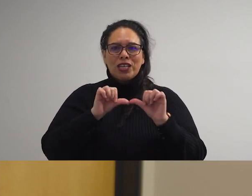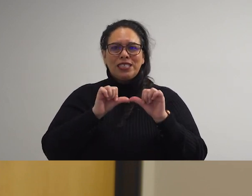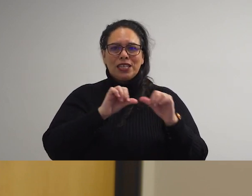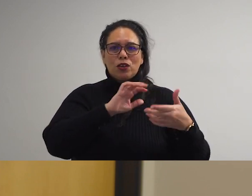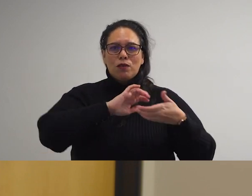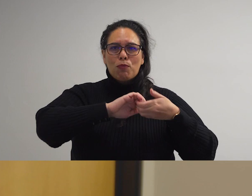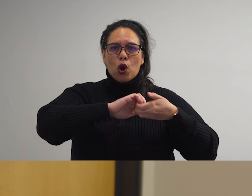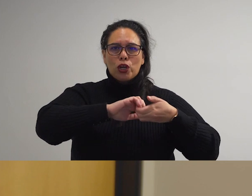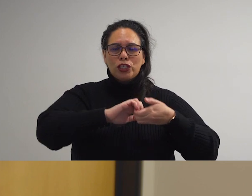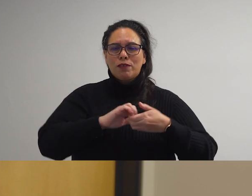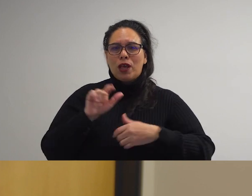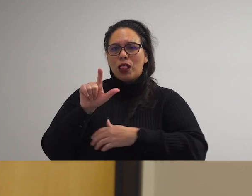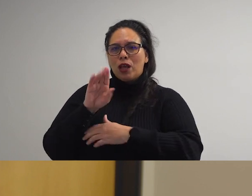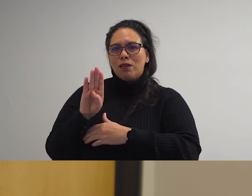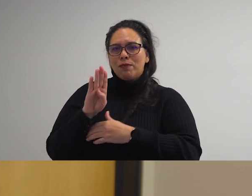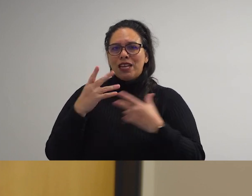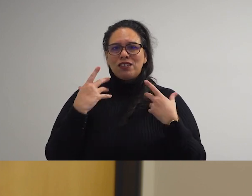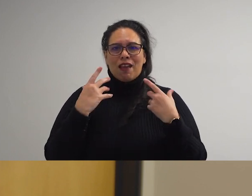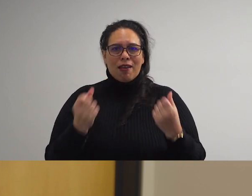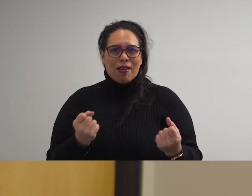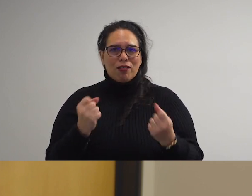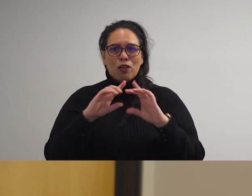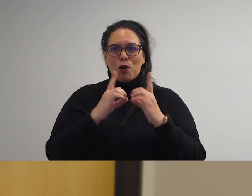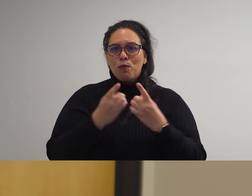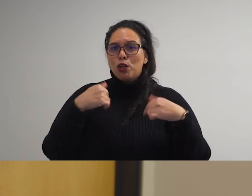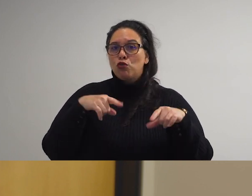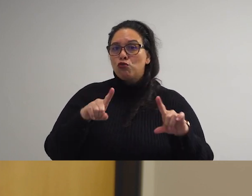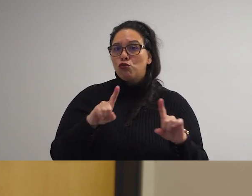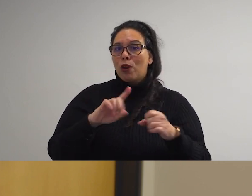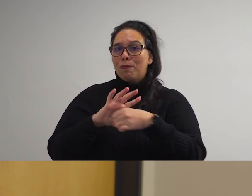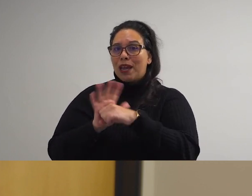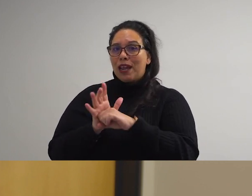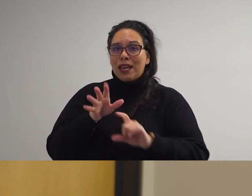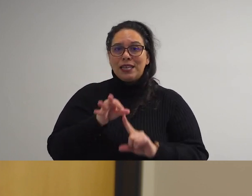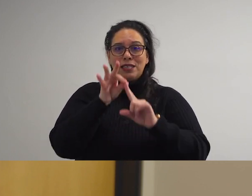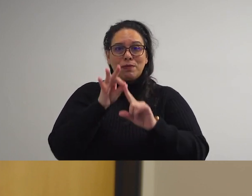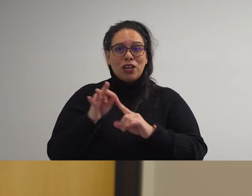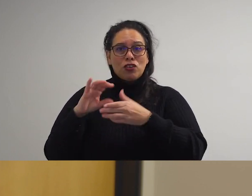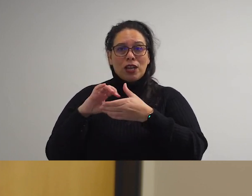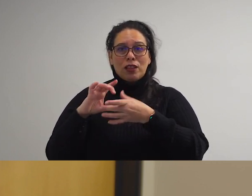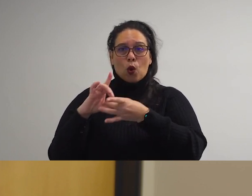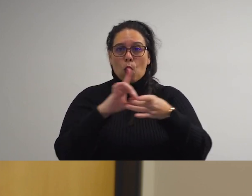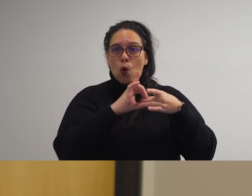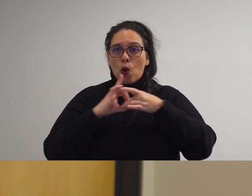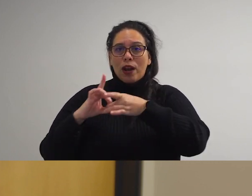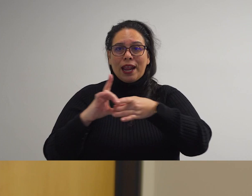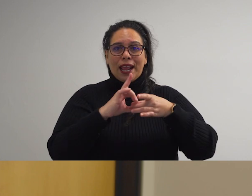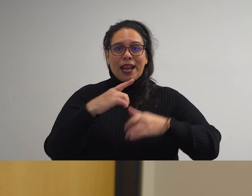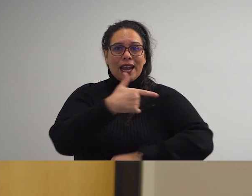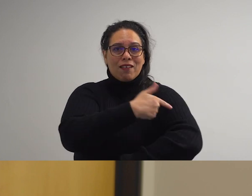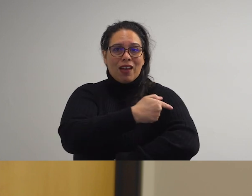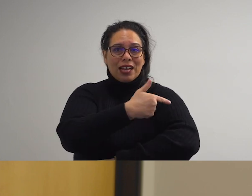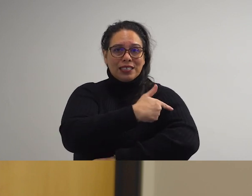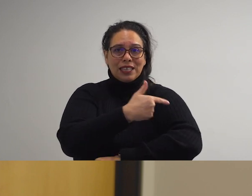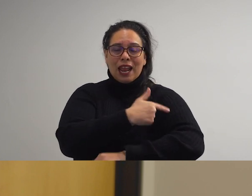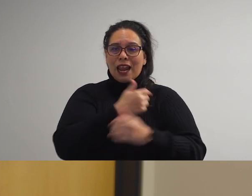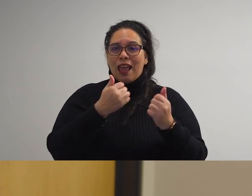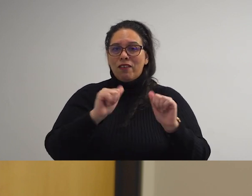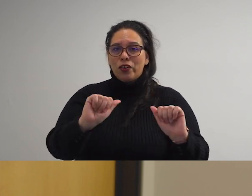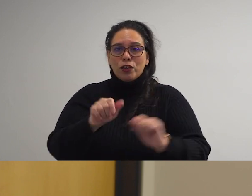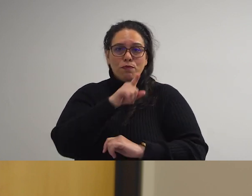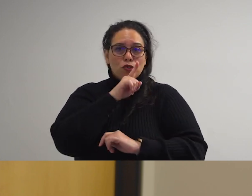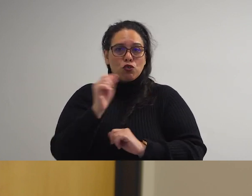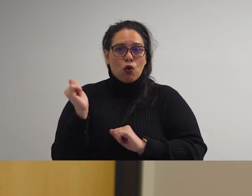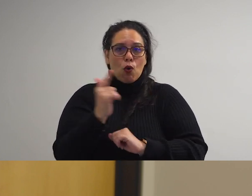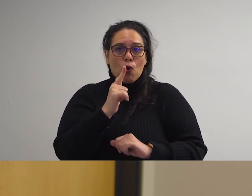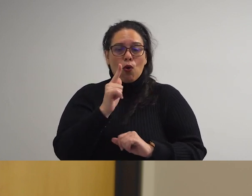continued partnership with the Long Beach Health Department during this pandemic, especially for their coordinated vaccination efforts, which have ensured that